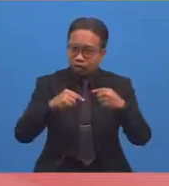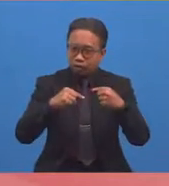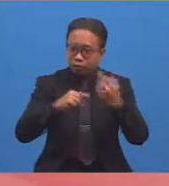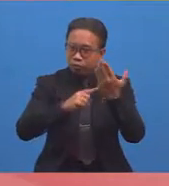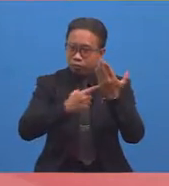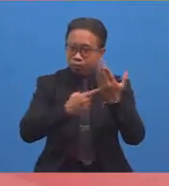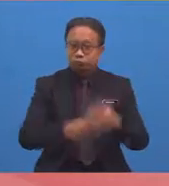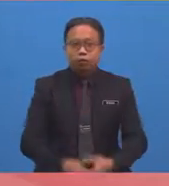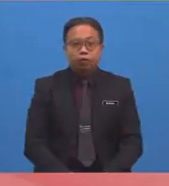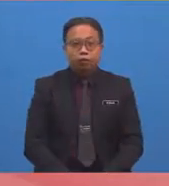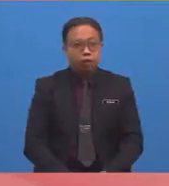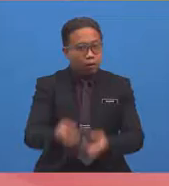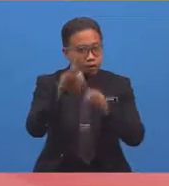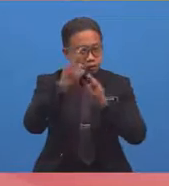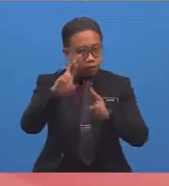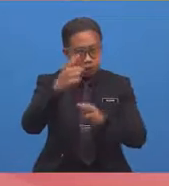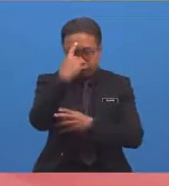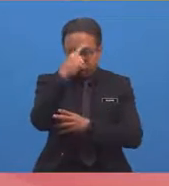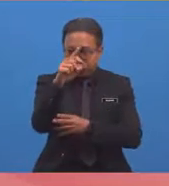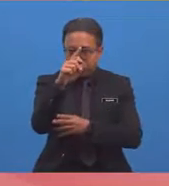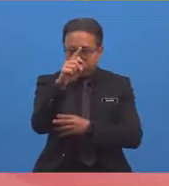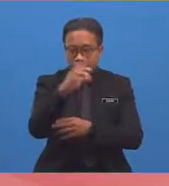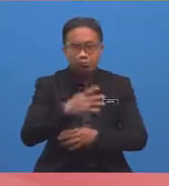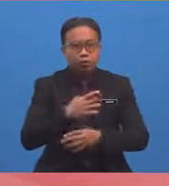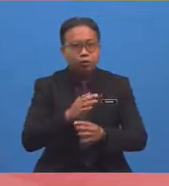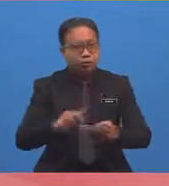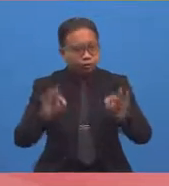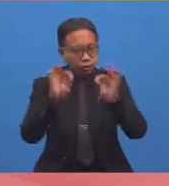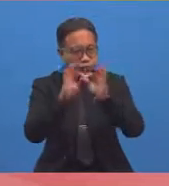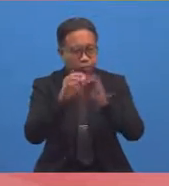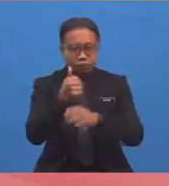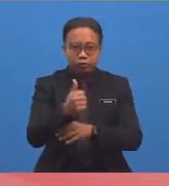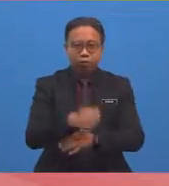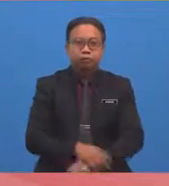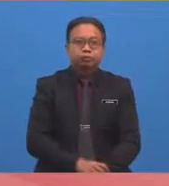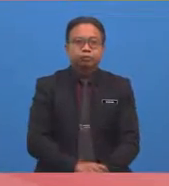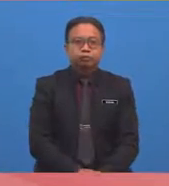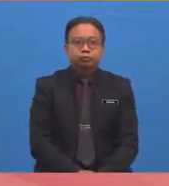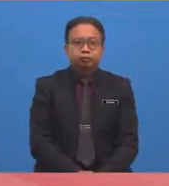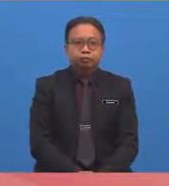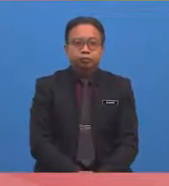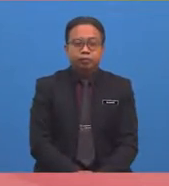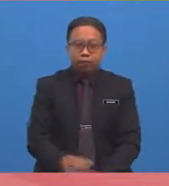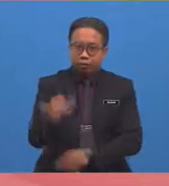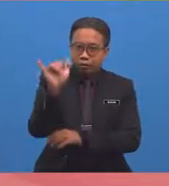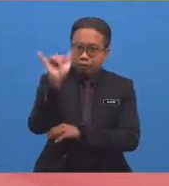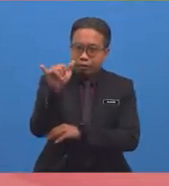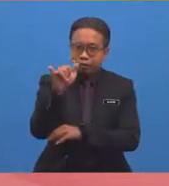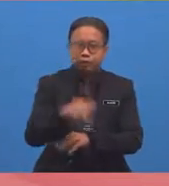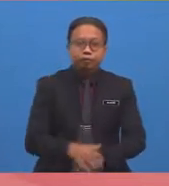Now, are we all ready for another interesting lesson? Grammys?